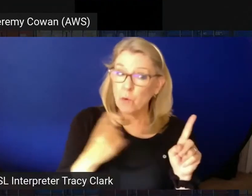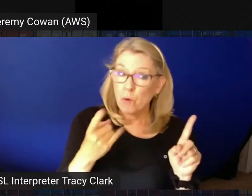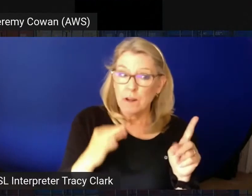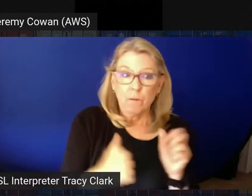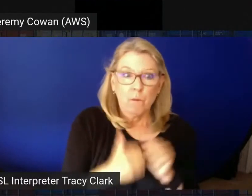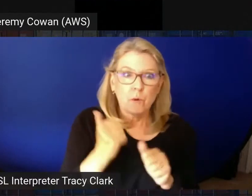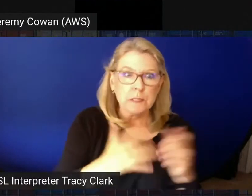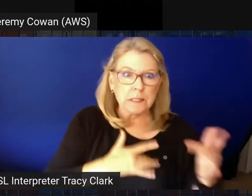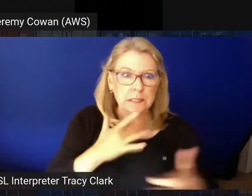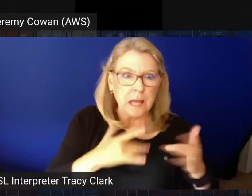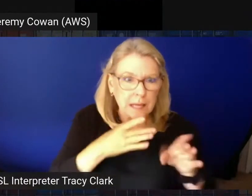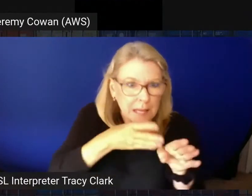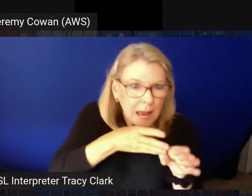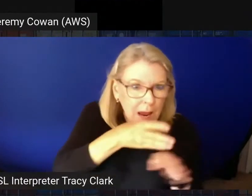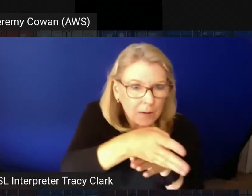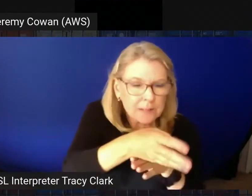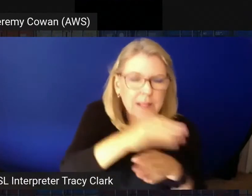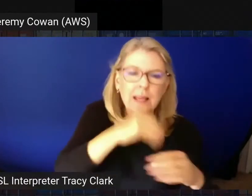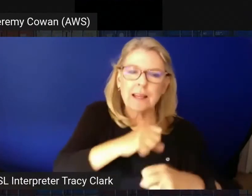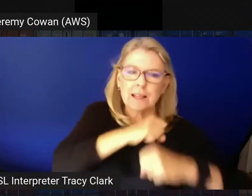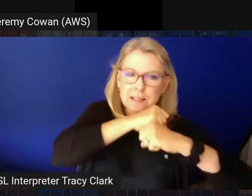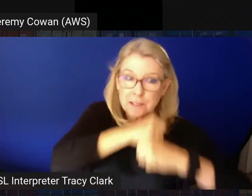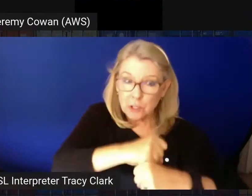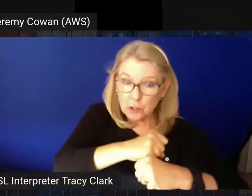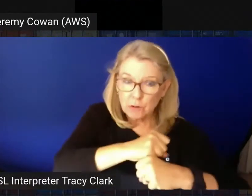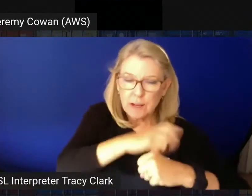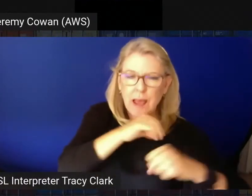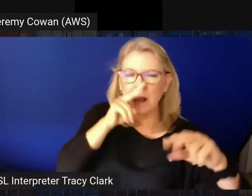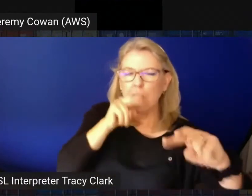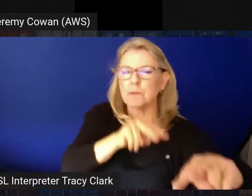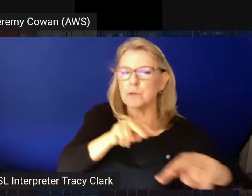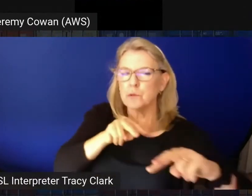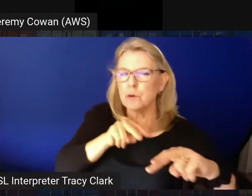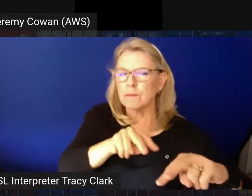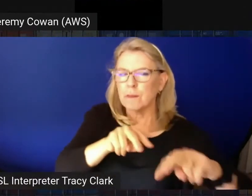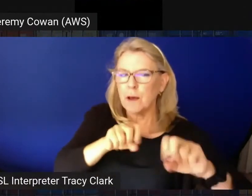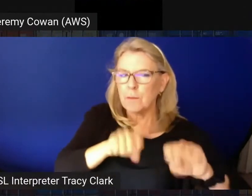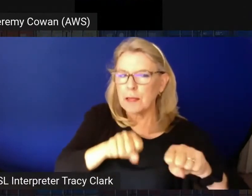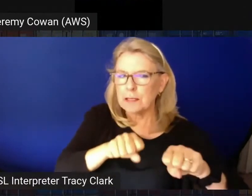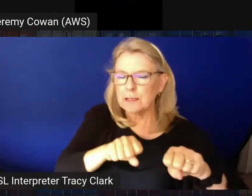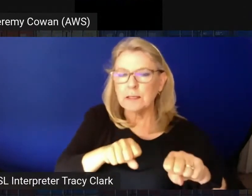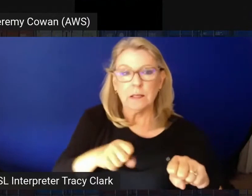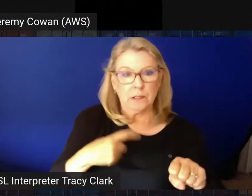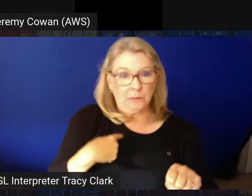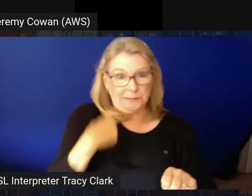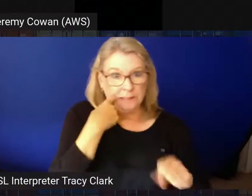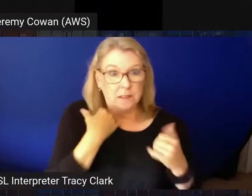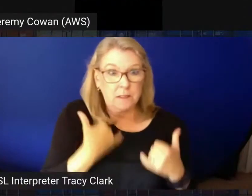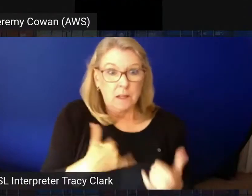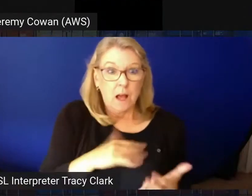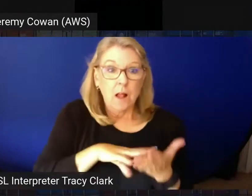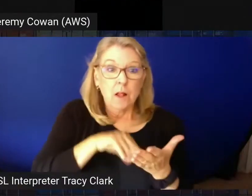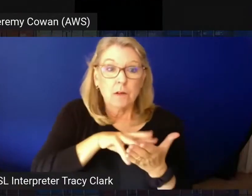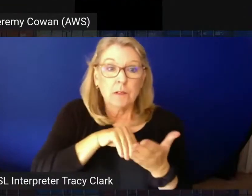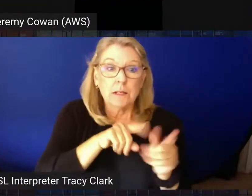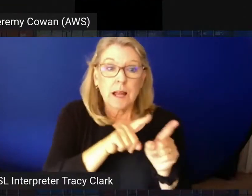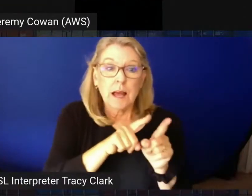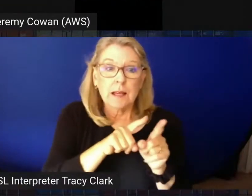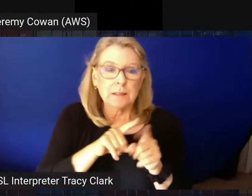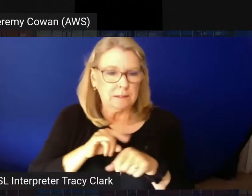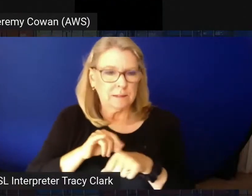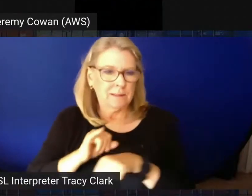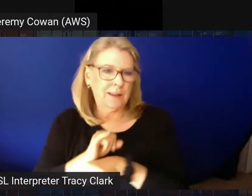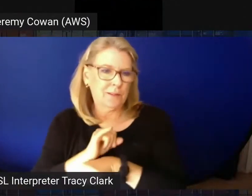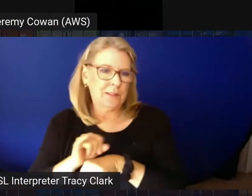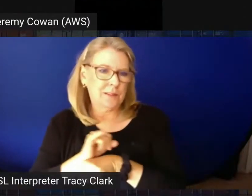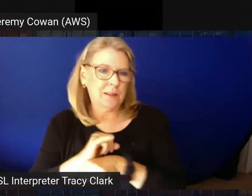is, in security and observability. We're just now learning as an industry the value of